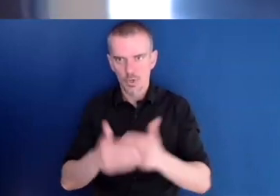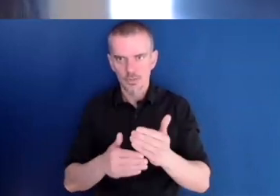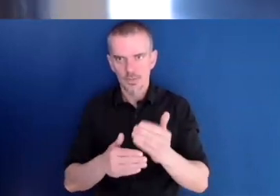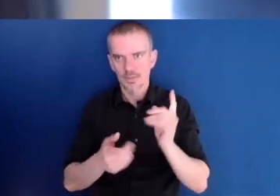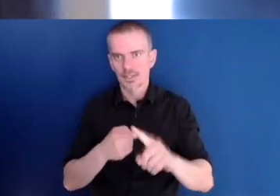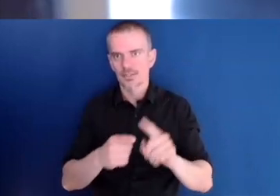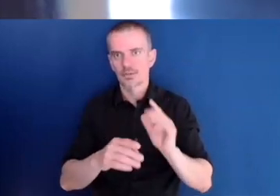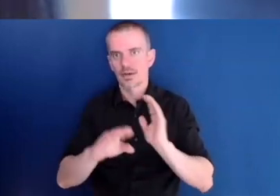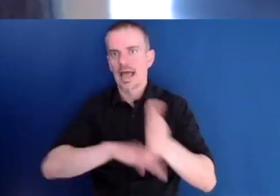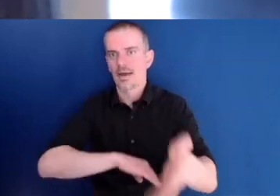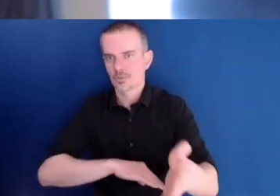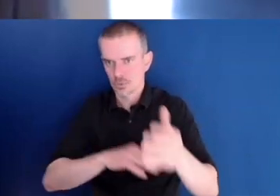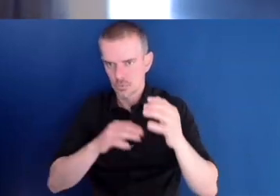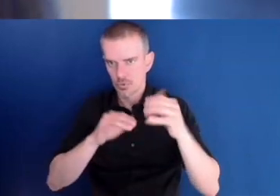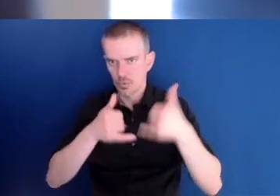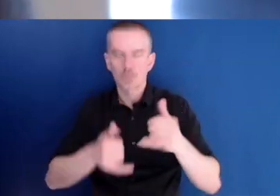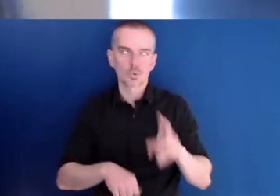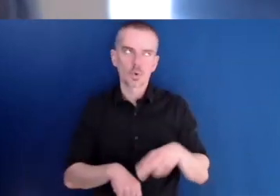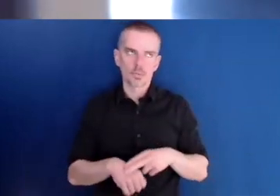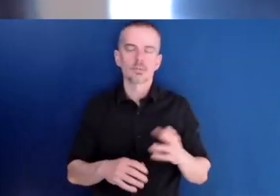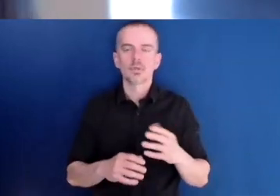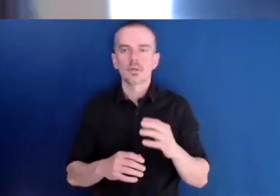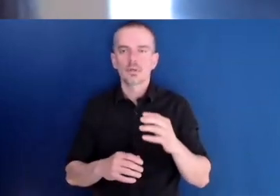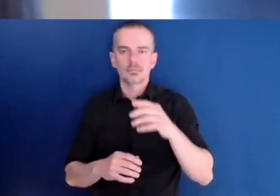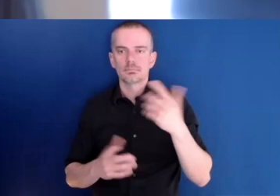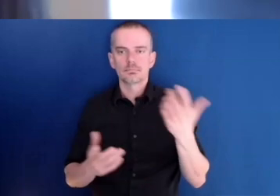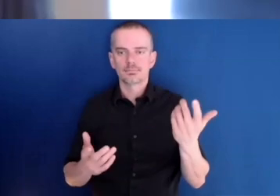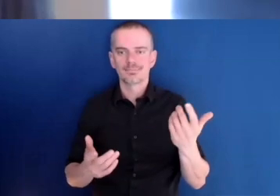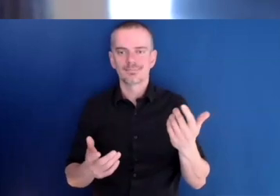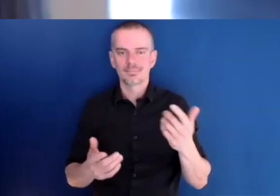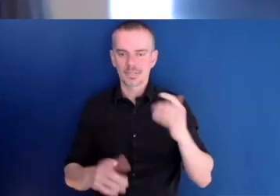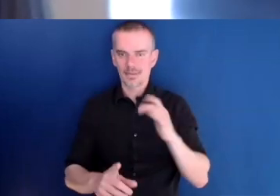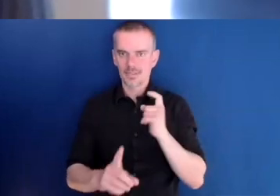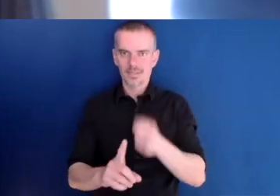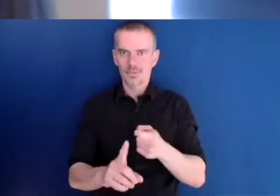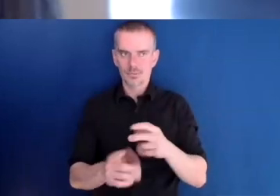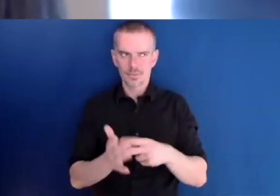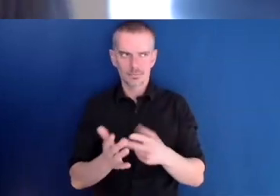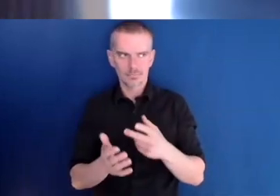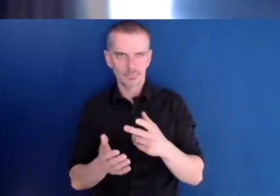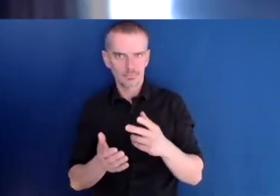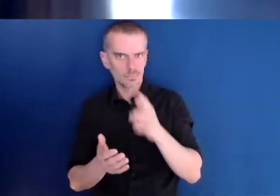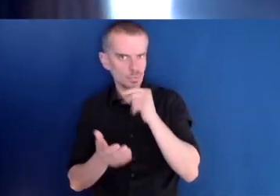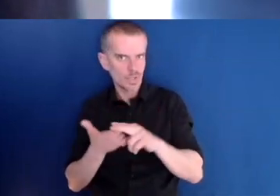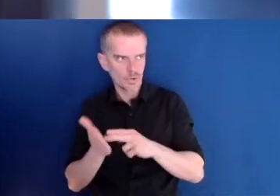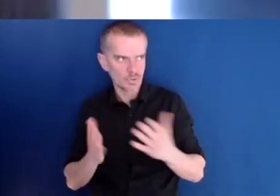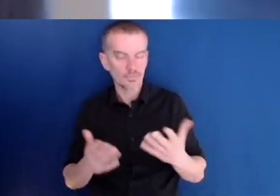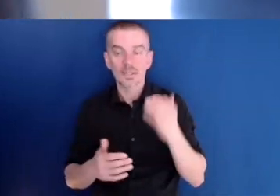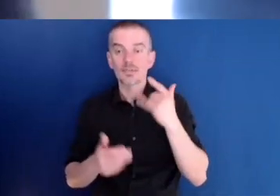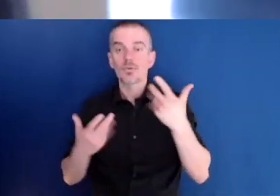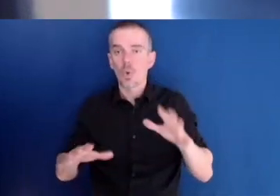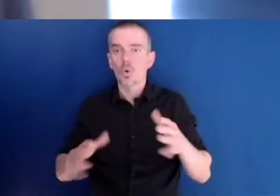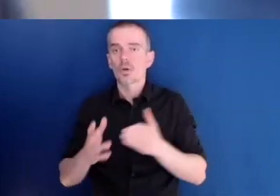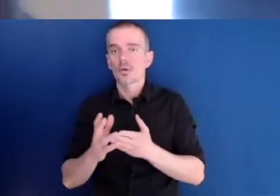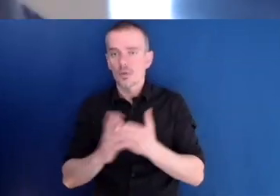usually until after your award, because that hasn't been, awarded yet. If you have gone through your procurement